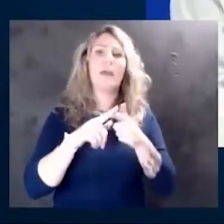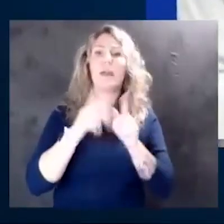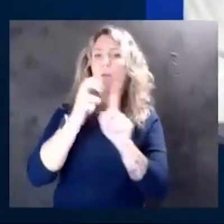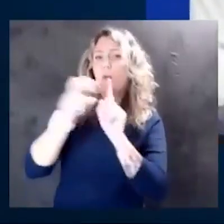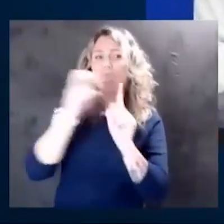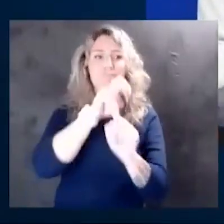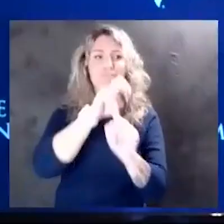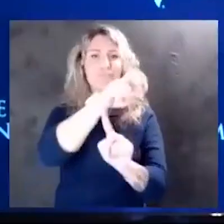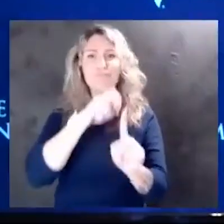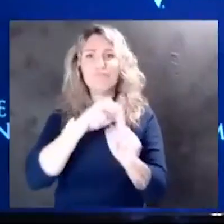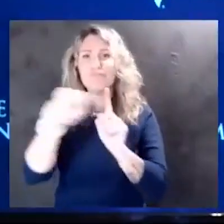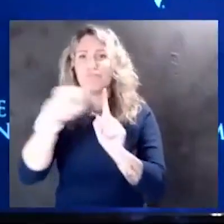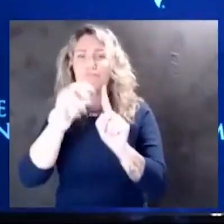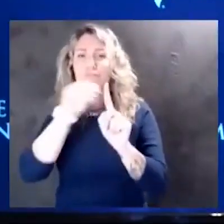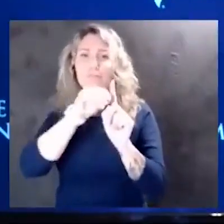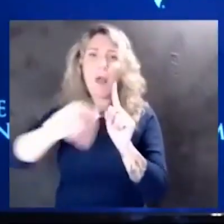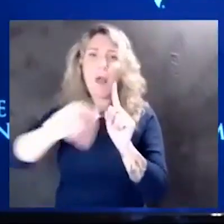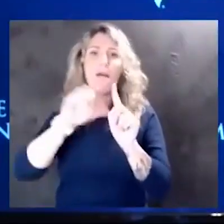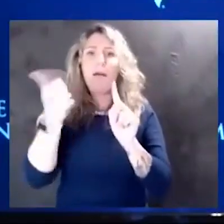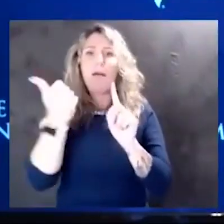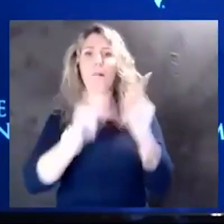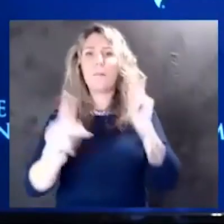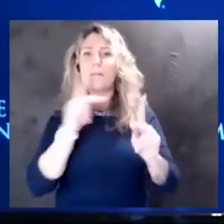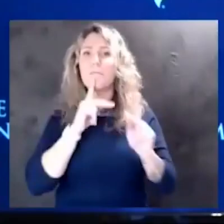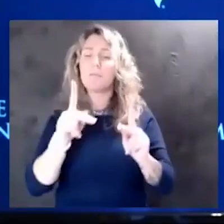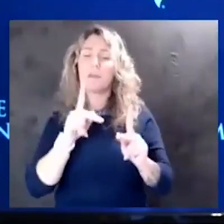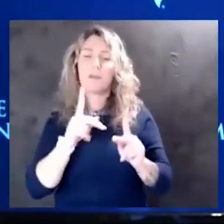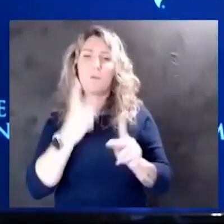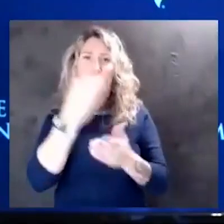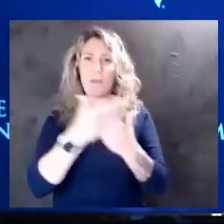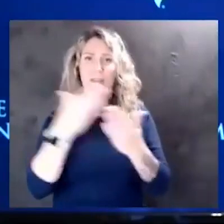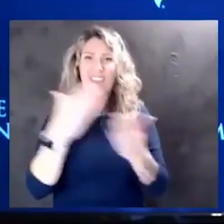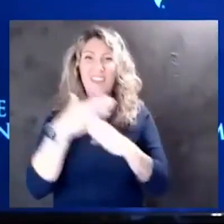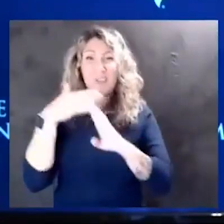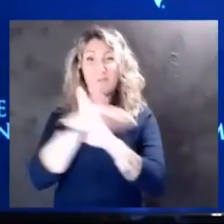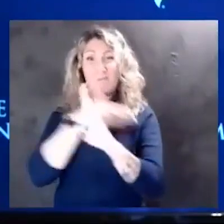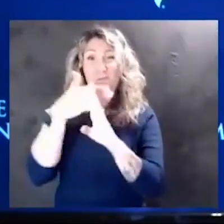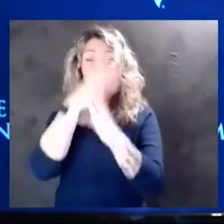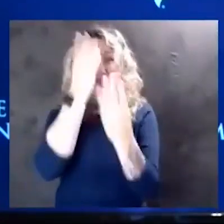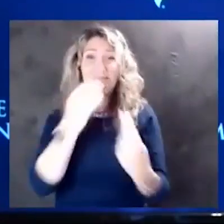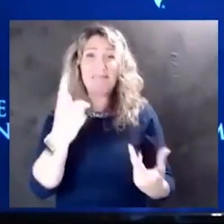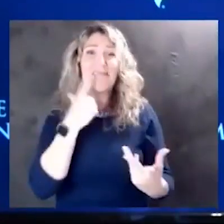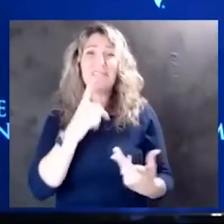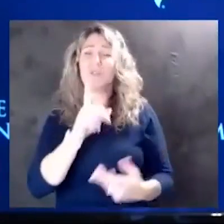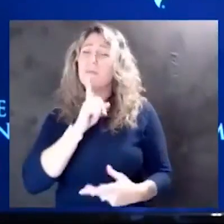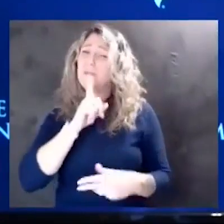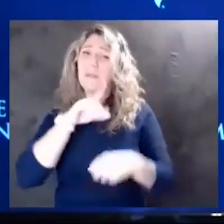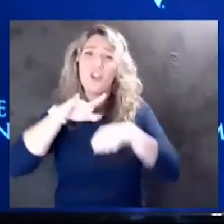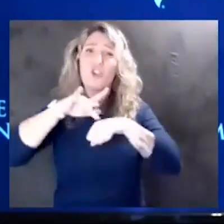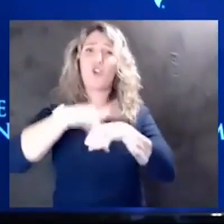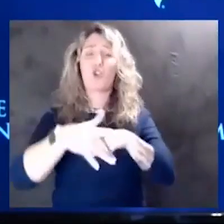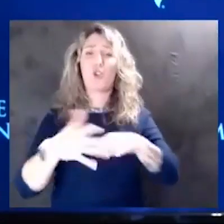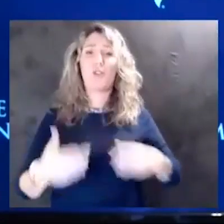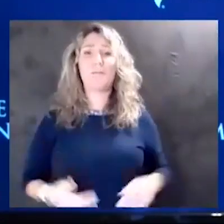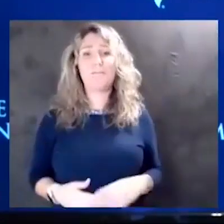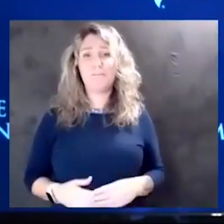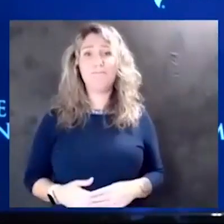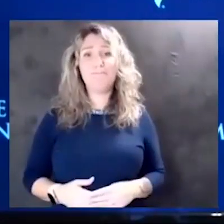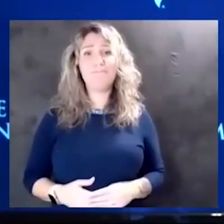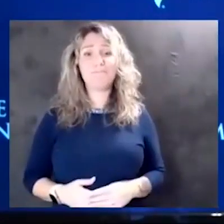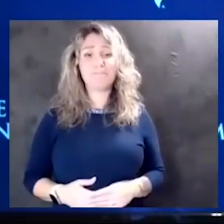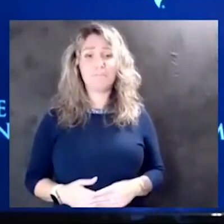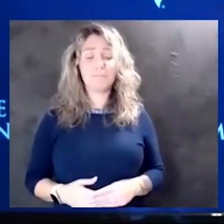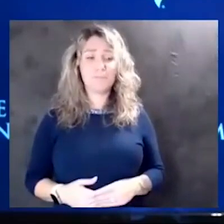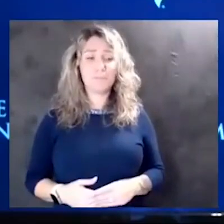seeing, at least very preliminary, as Hawk likes to point out, this is preliminary data, very early, but it looks like we're